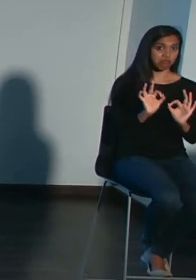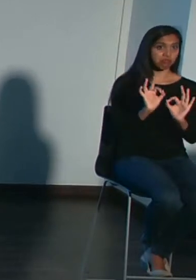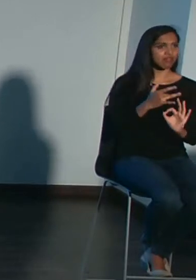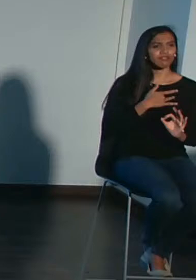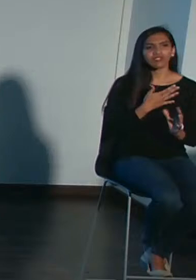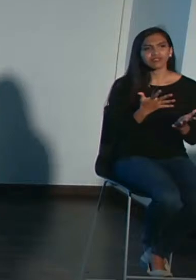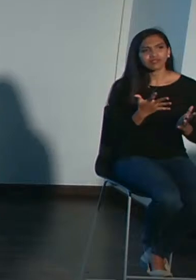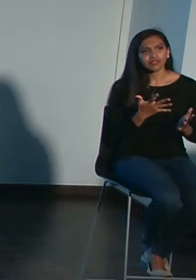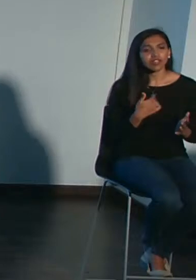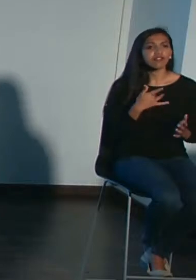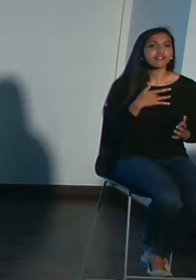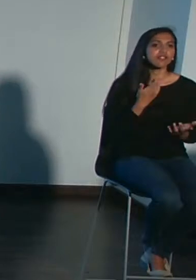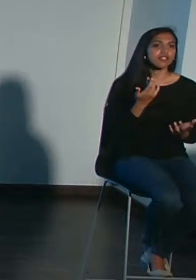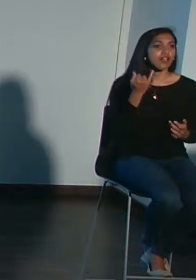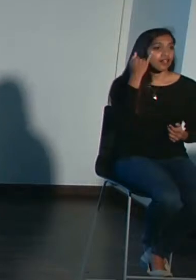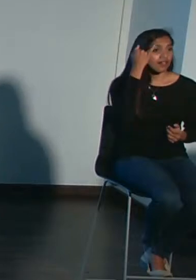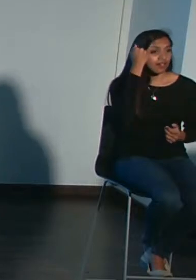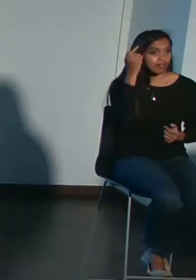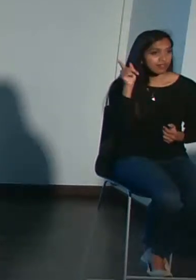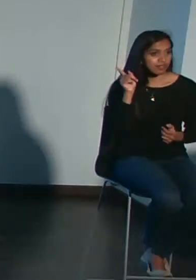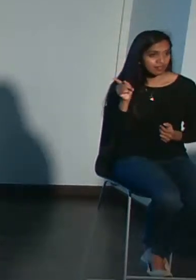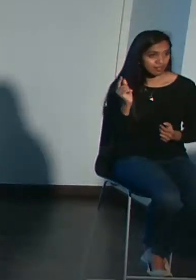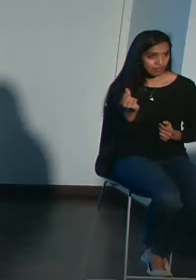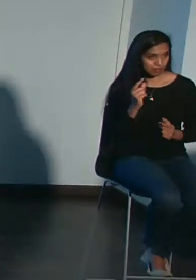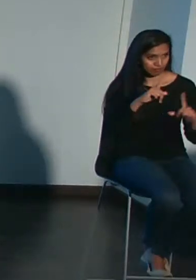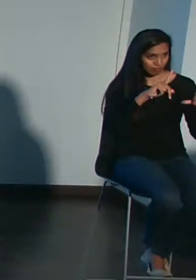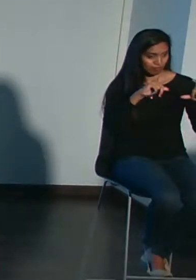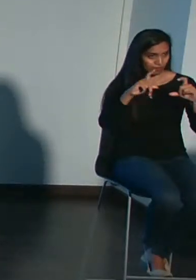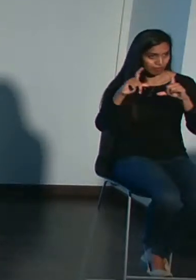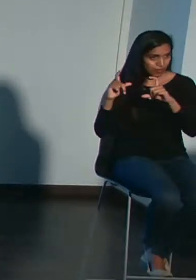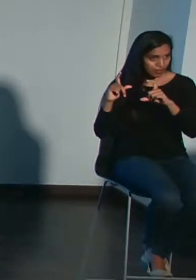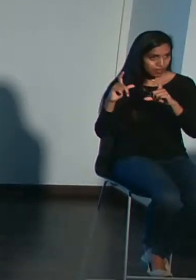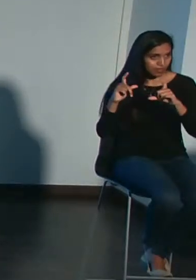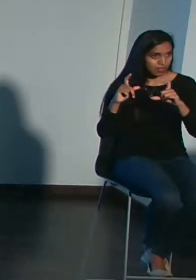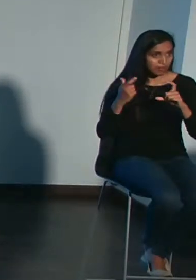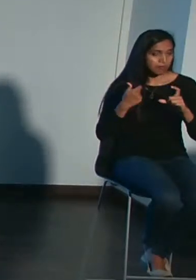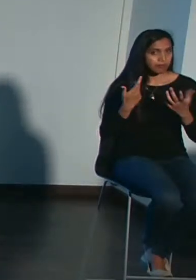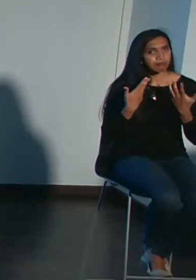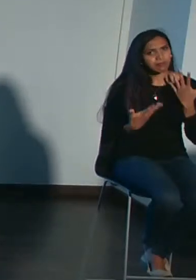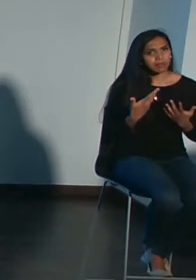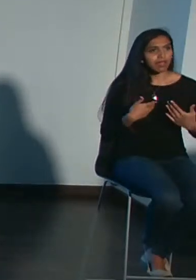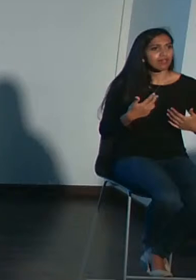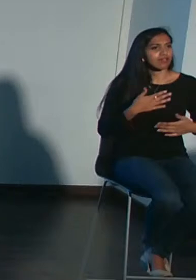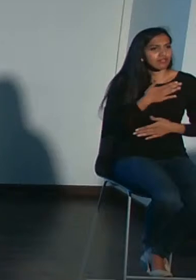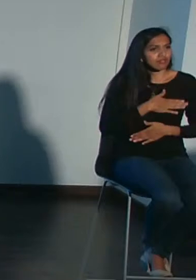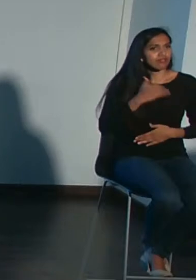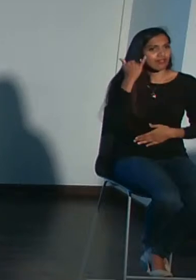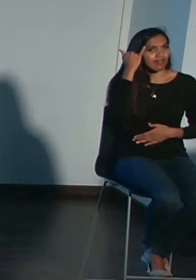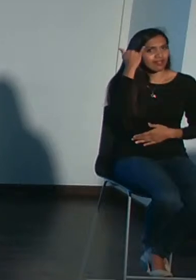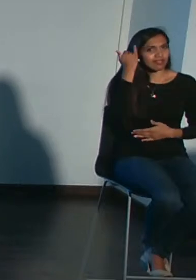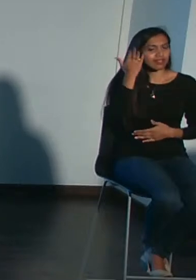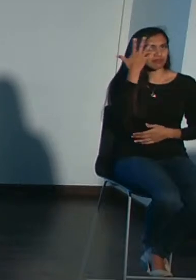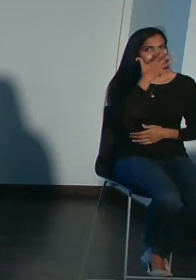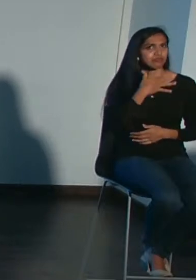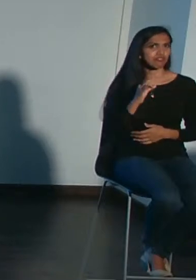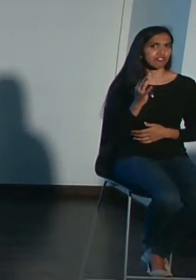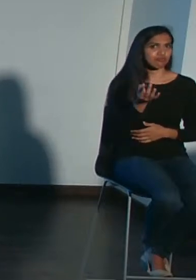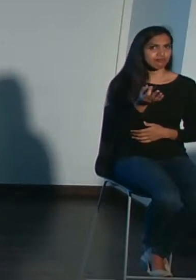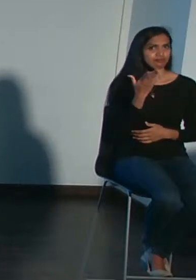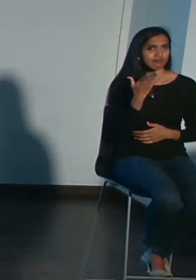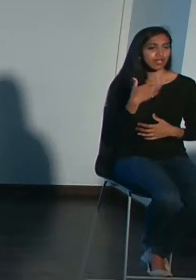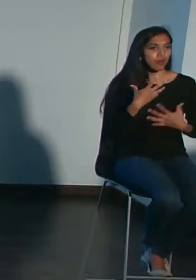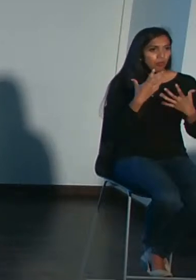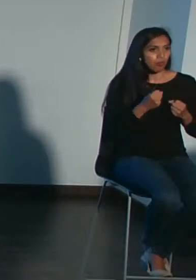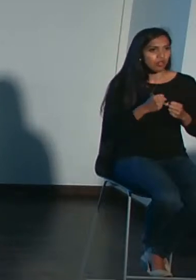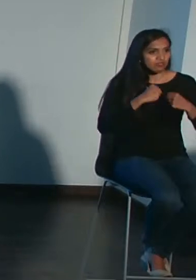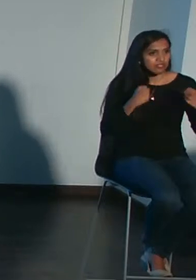the idea, or the like I can even enjoy the idea that I want to work towards, but then it still